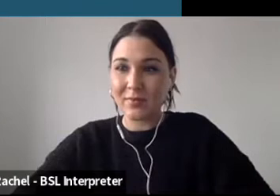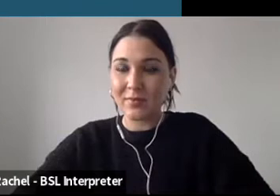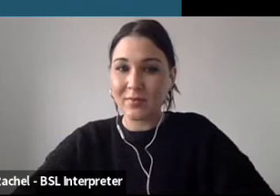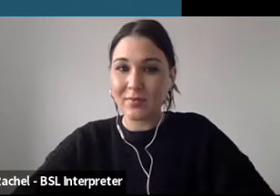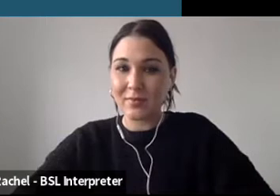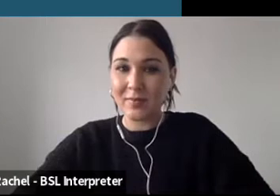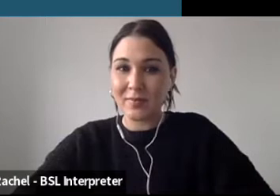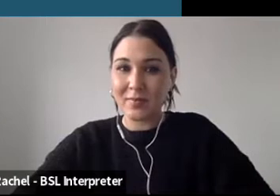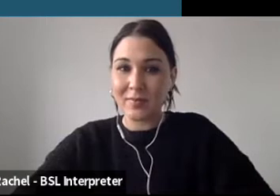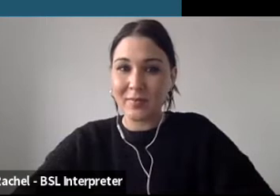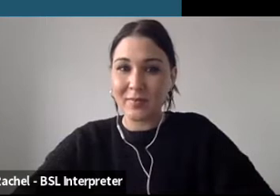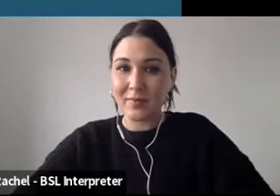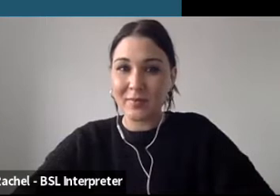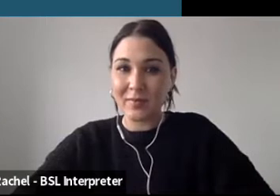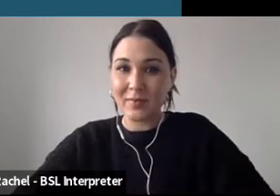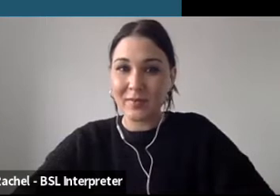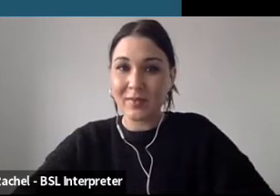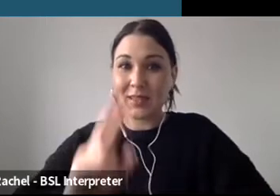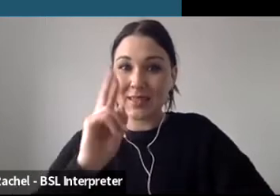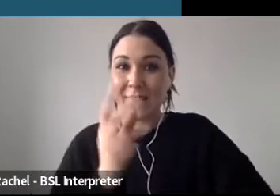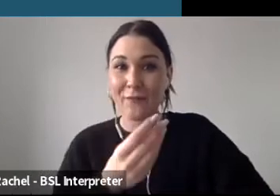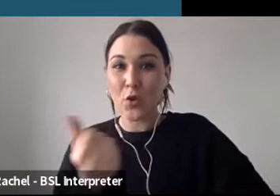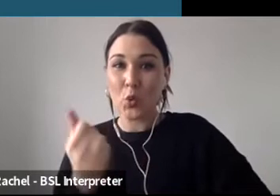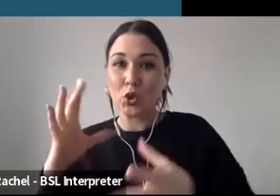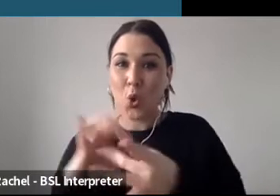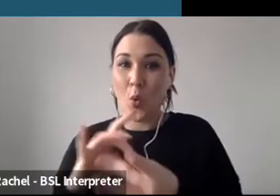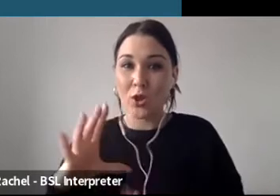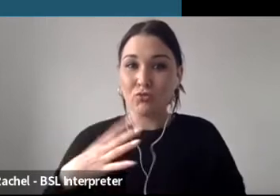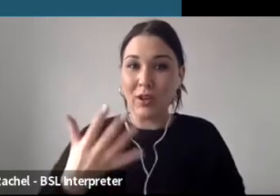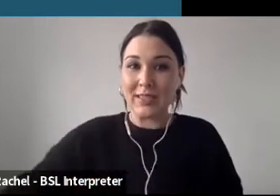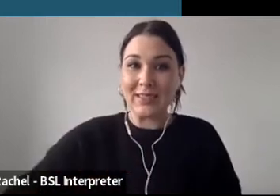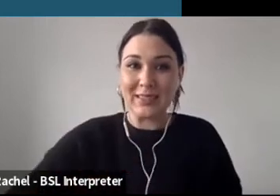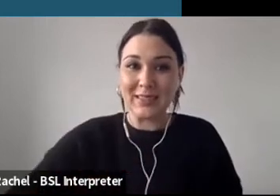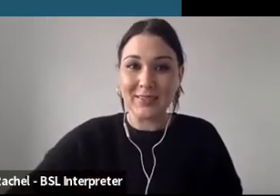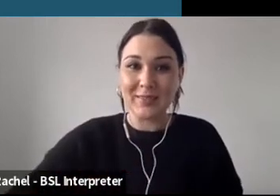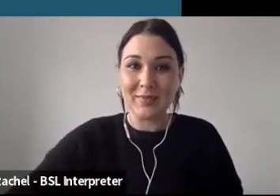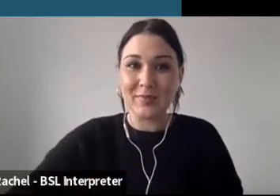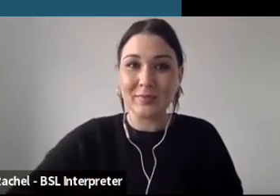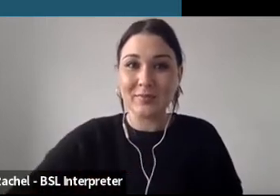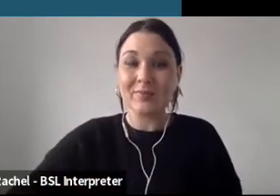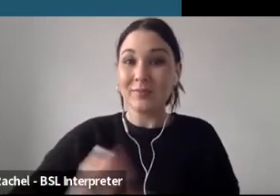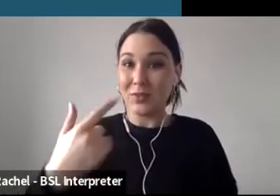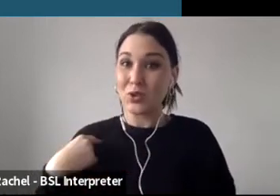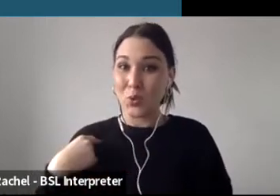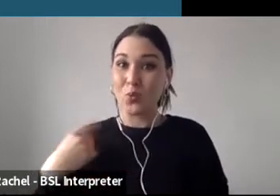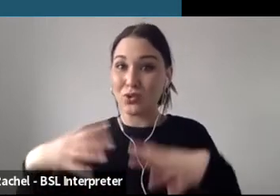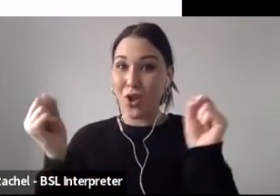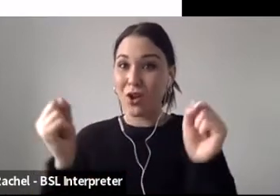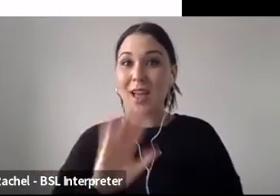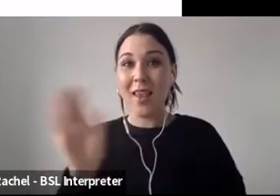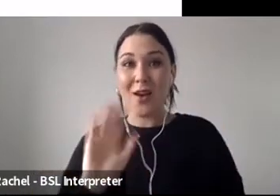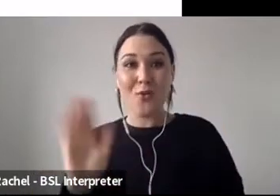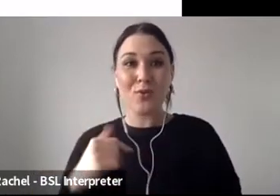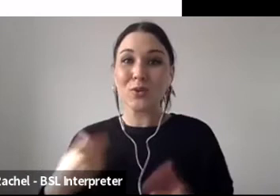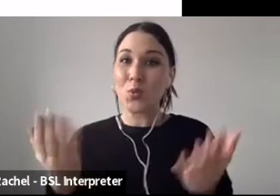Okay, I can see a few more of you have joined us now, so we'll make a start. So hello everyone,